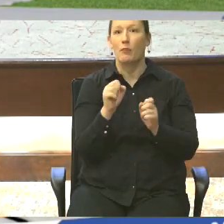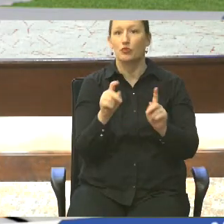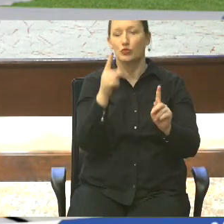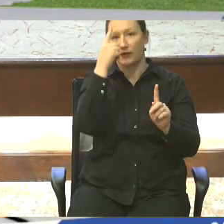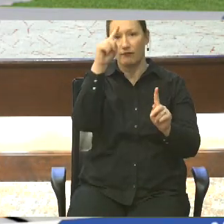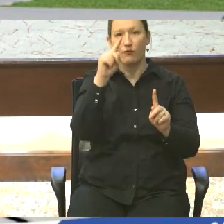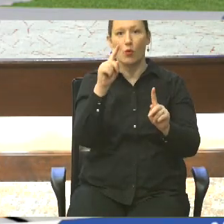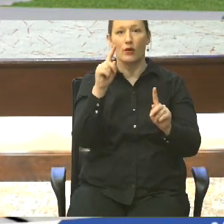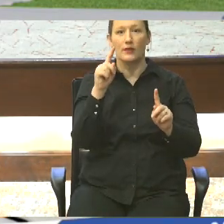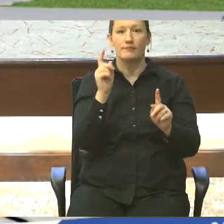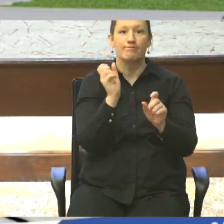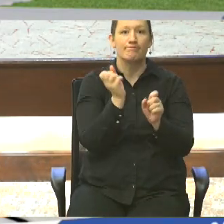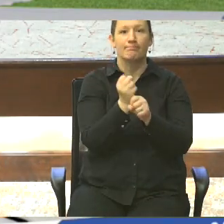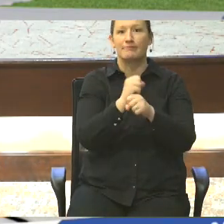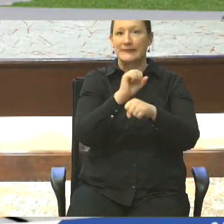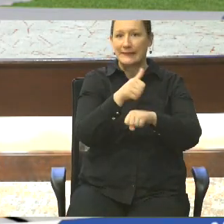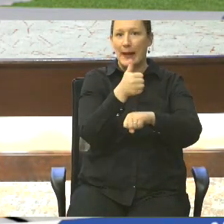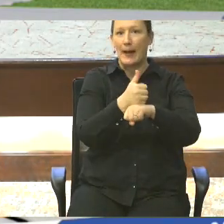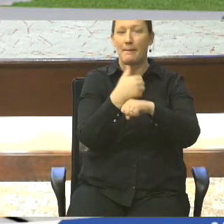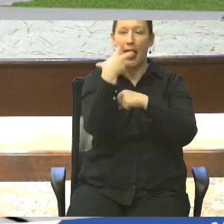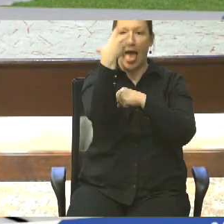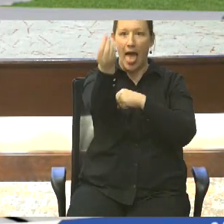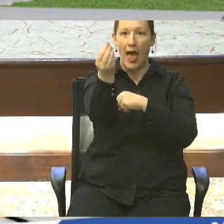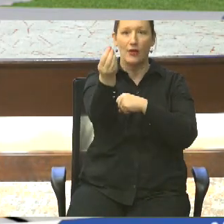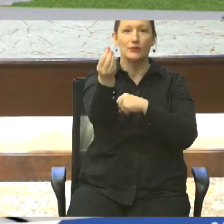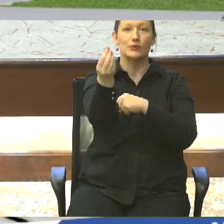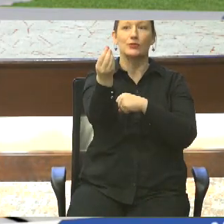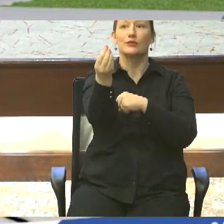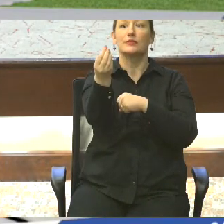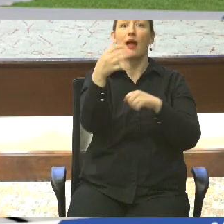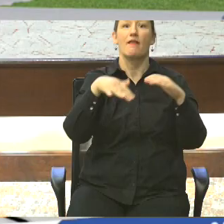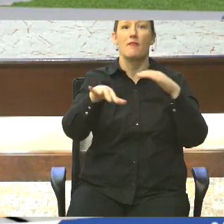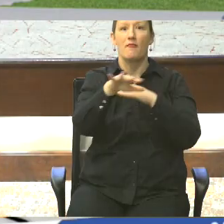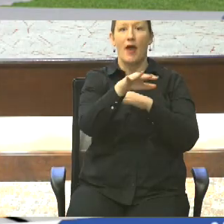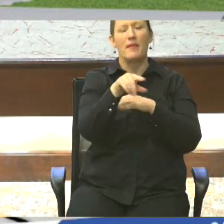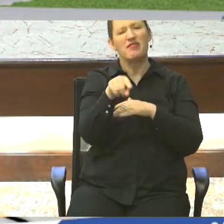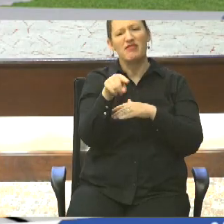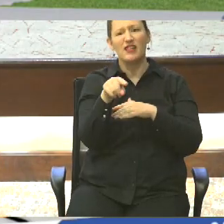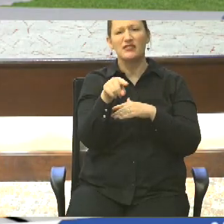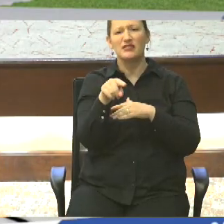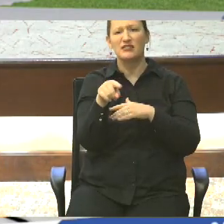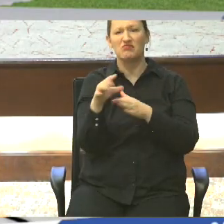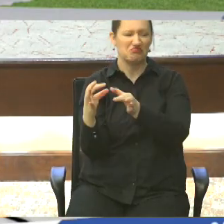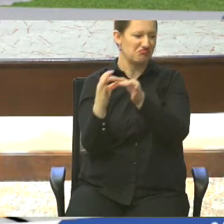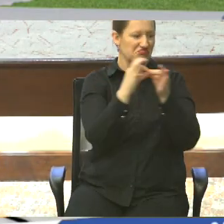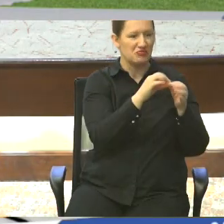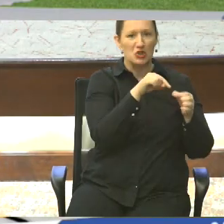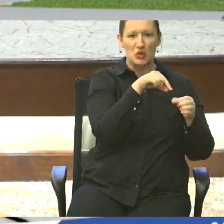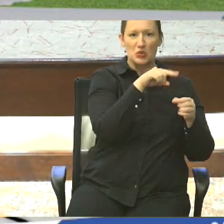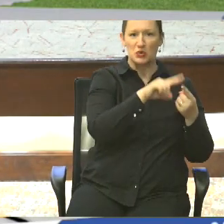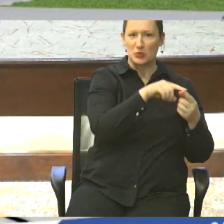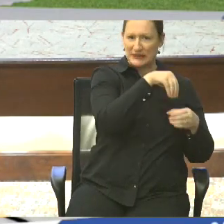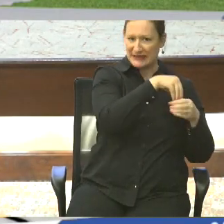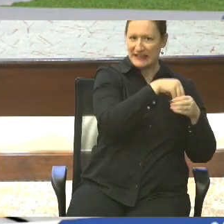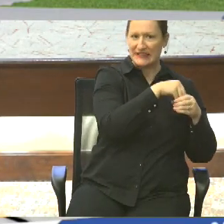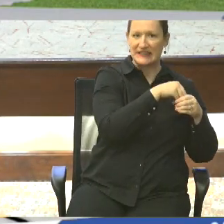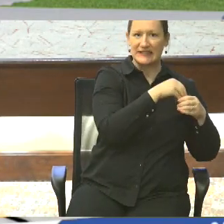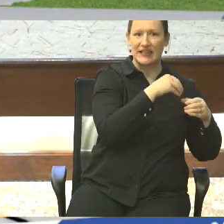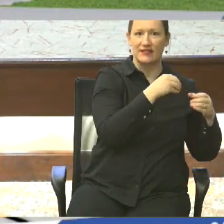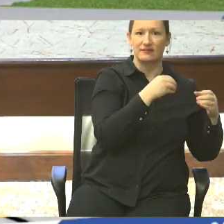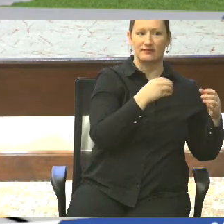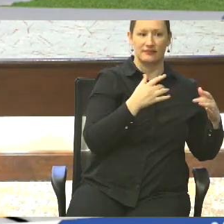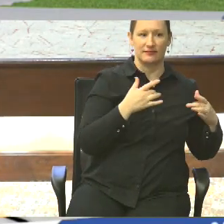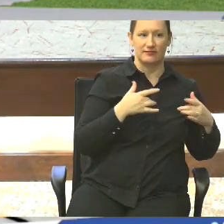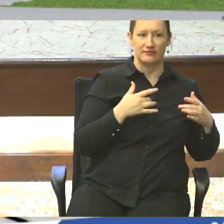an outdoor environment that is a natural extension of the education that's going to be going on inside of the building and